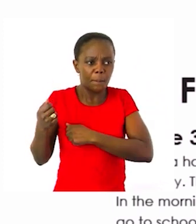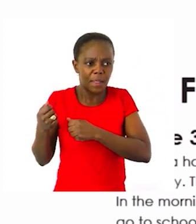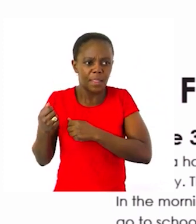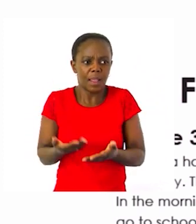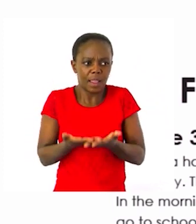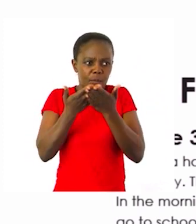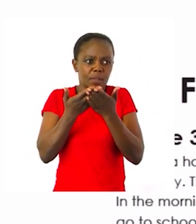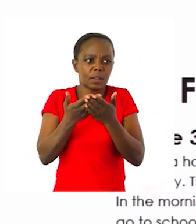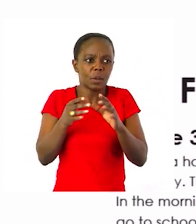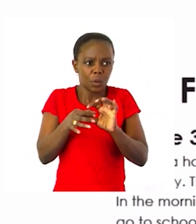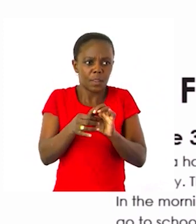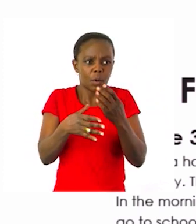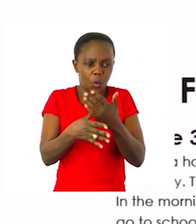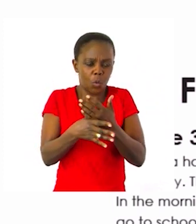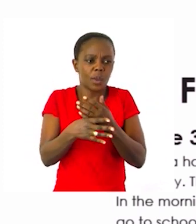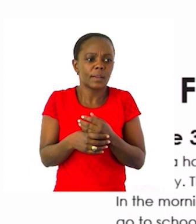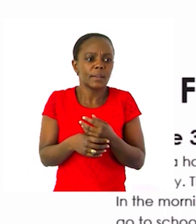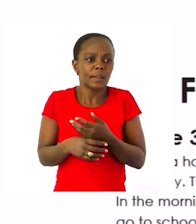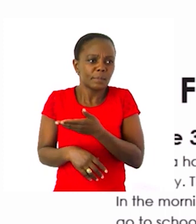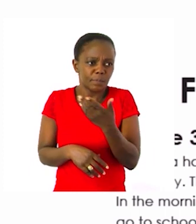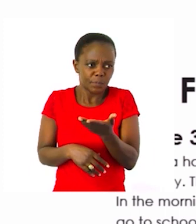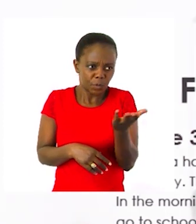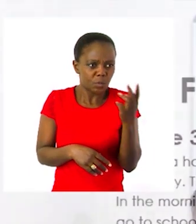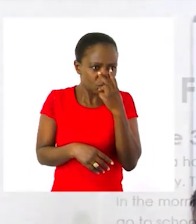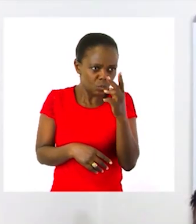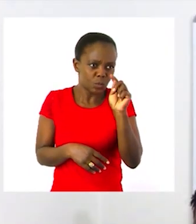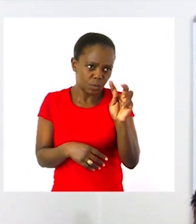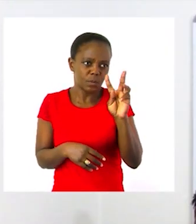our homework, and then we watch television.